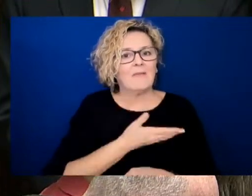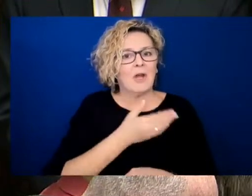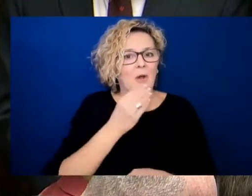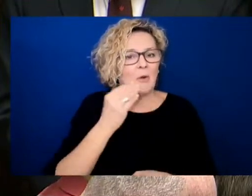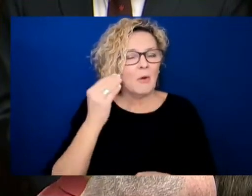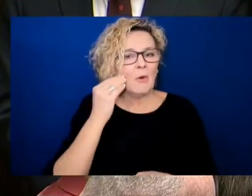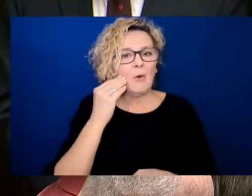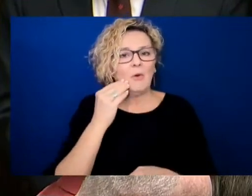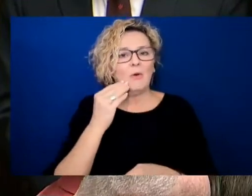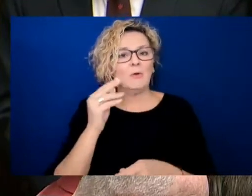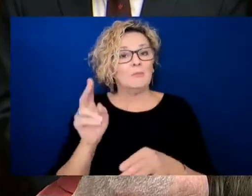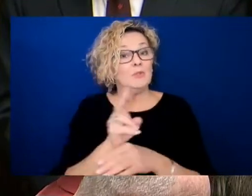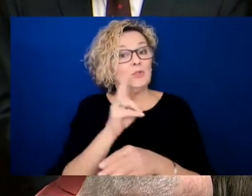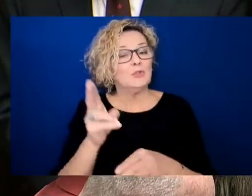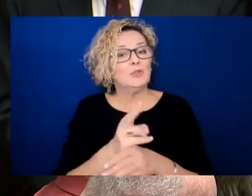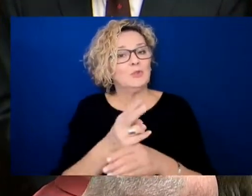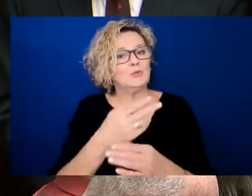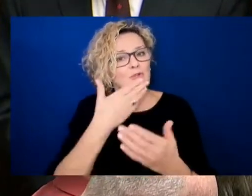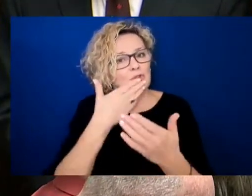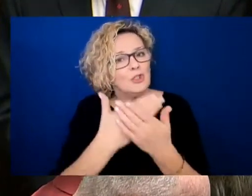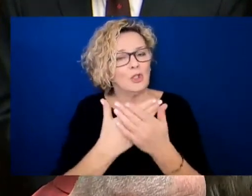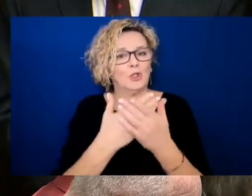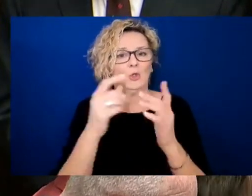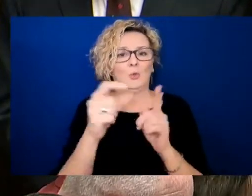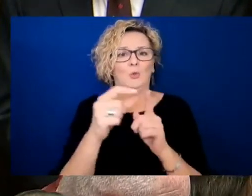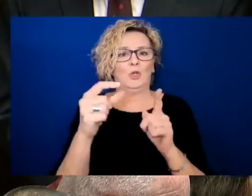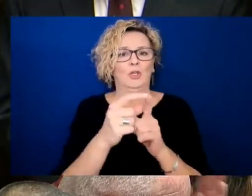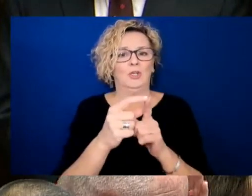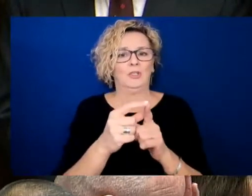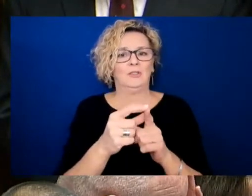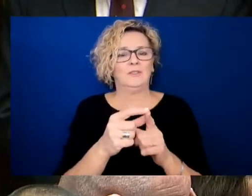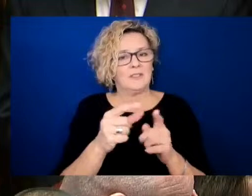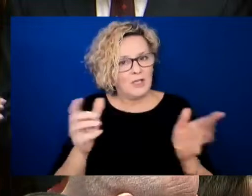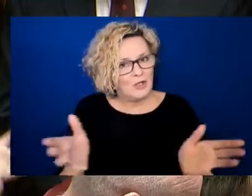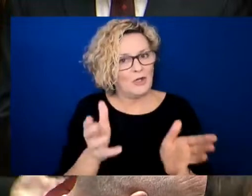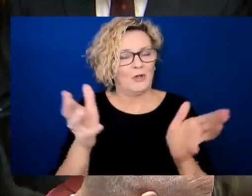and encouragements. Aishqasim.